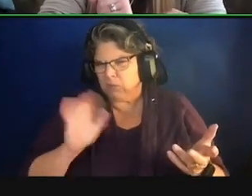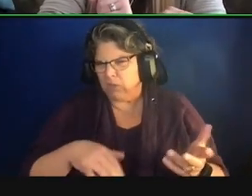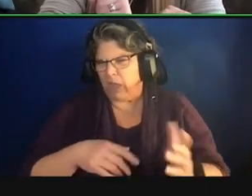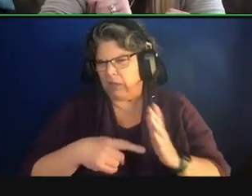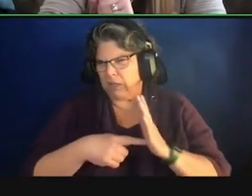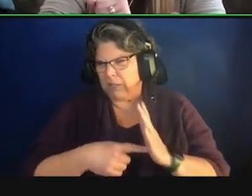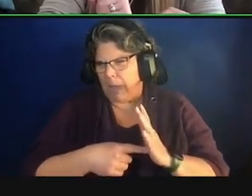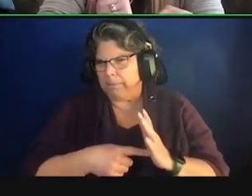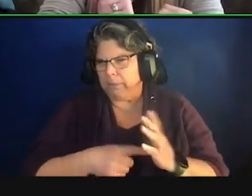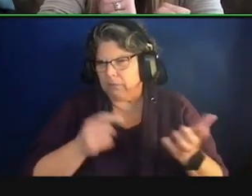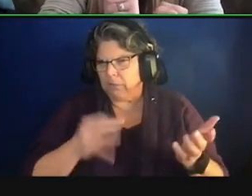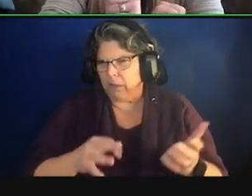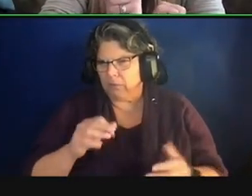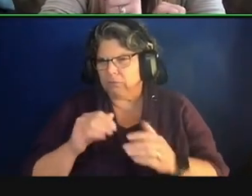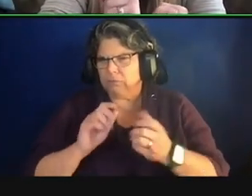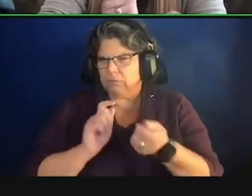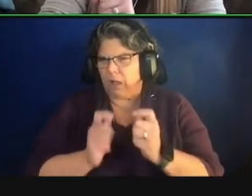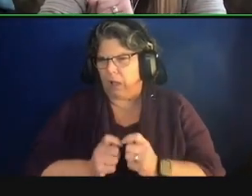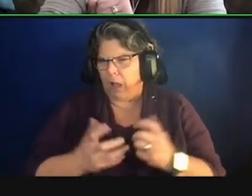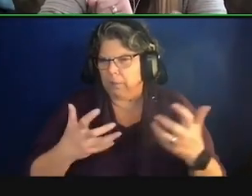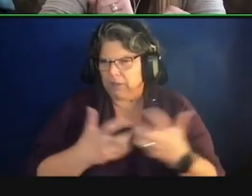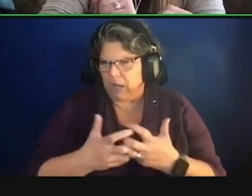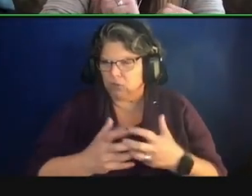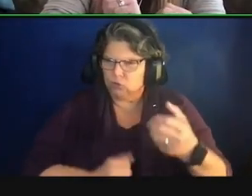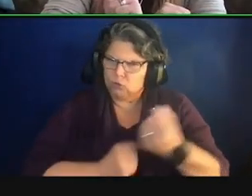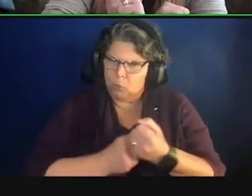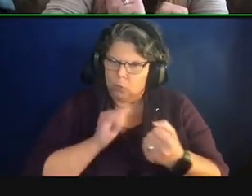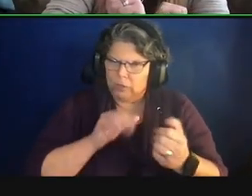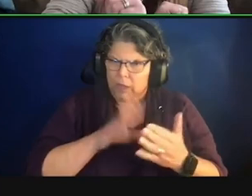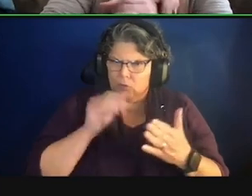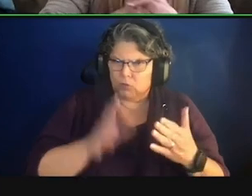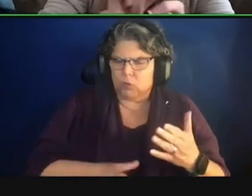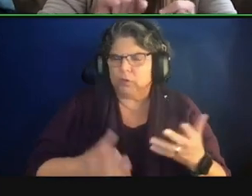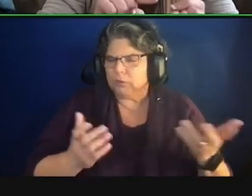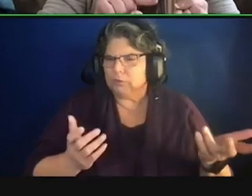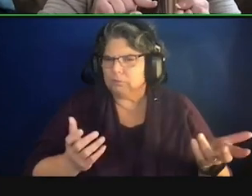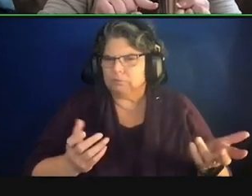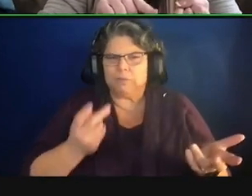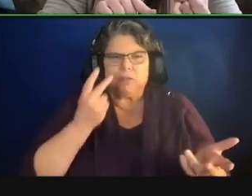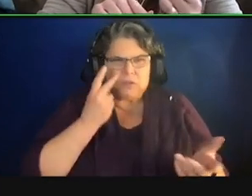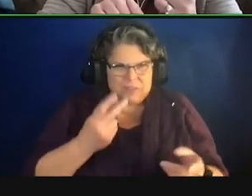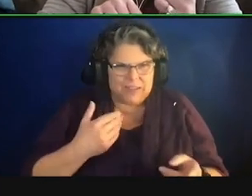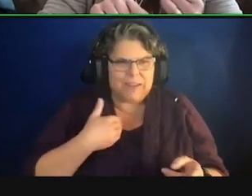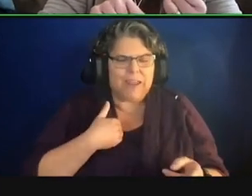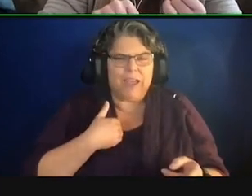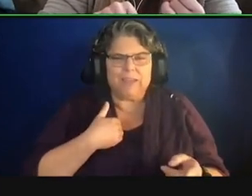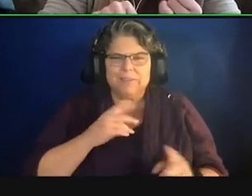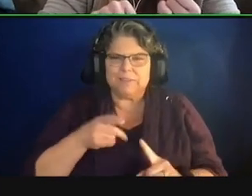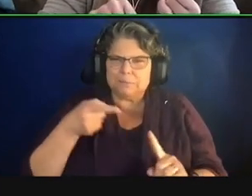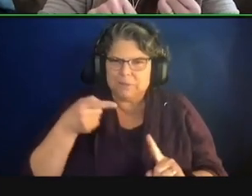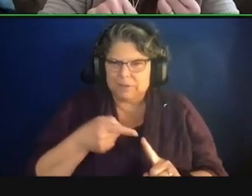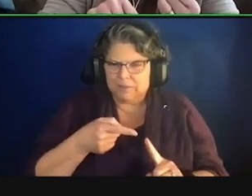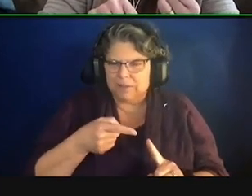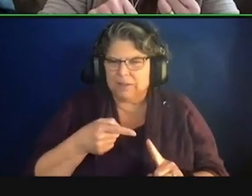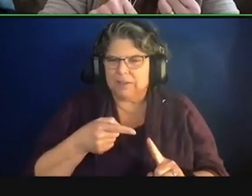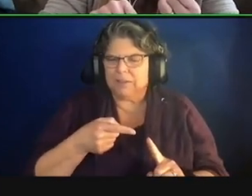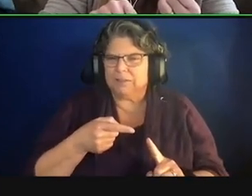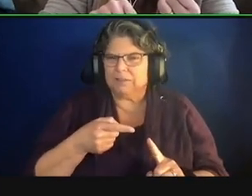example of an accommodation to support that student. And again, you see that there's, it specifies who